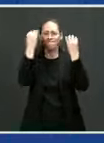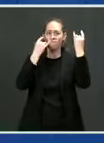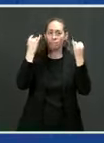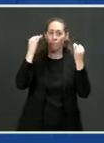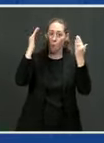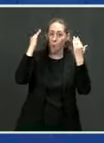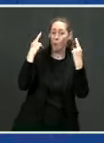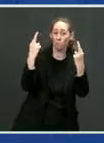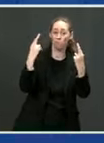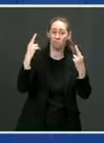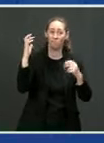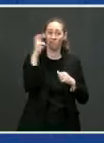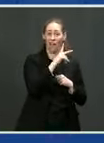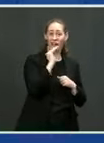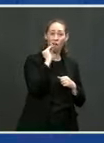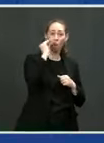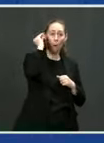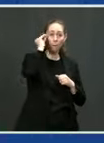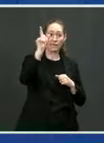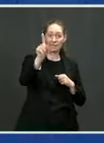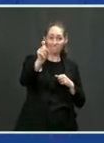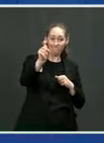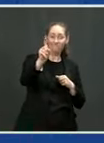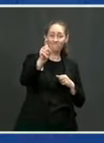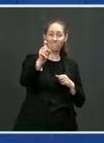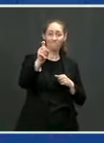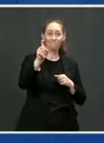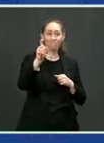minds. We'll ever get that call.